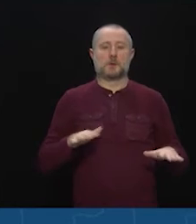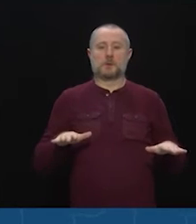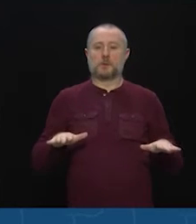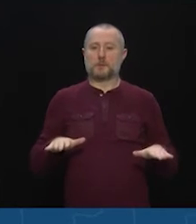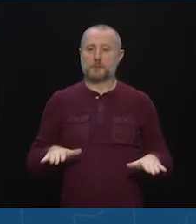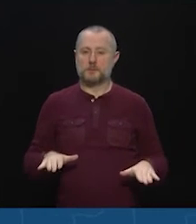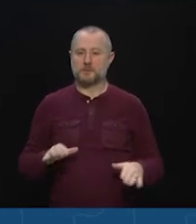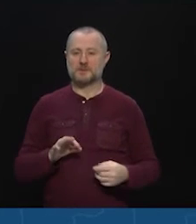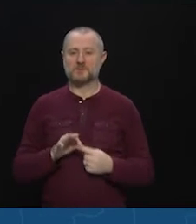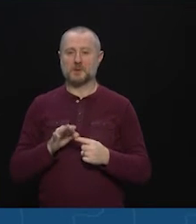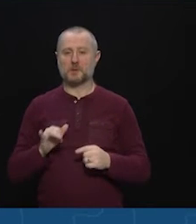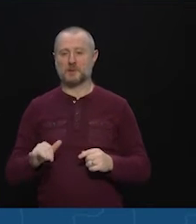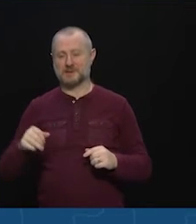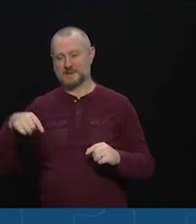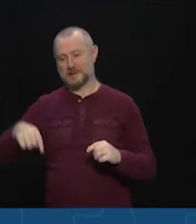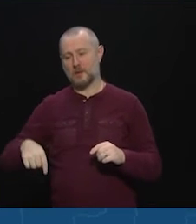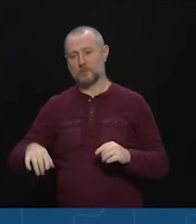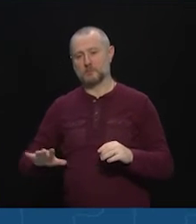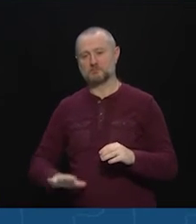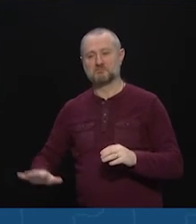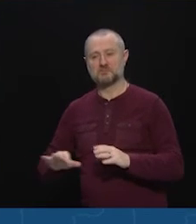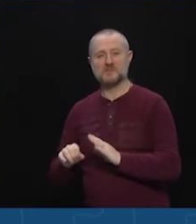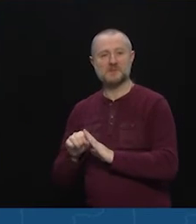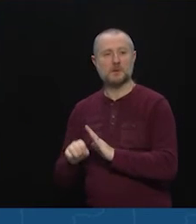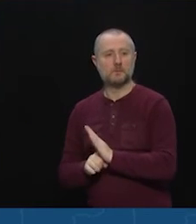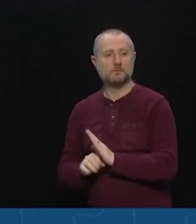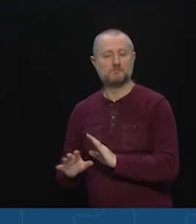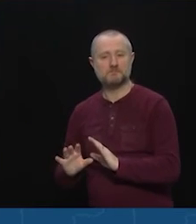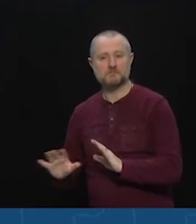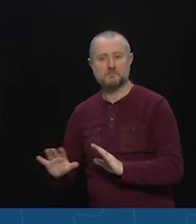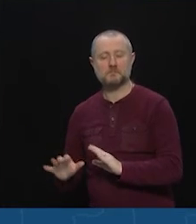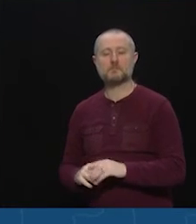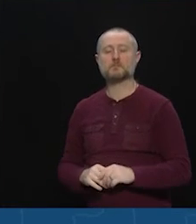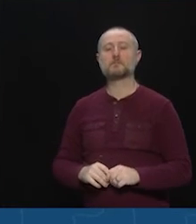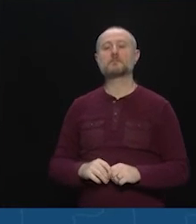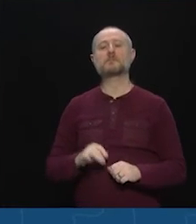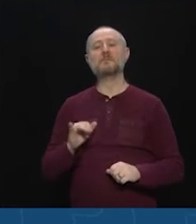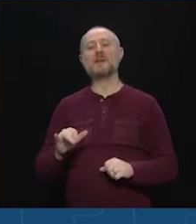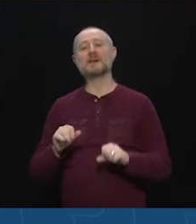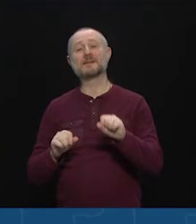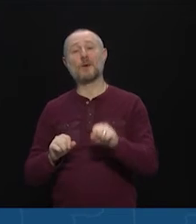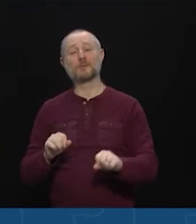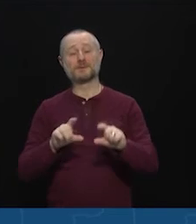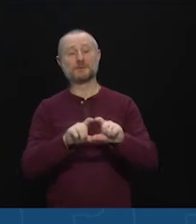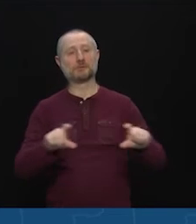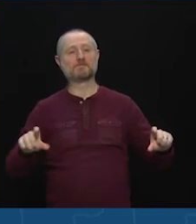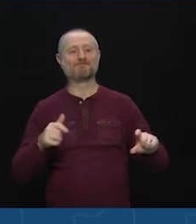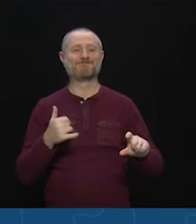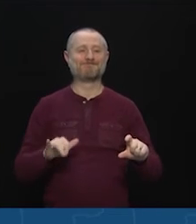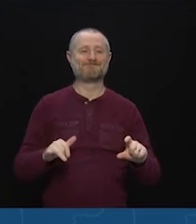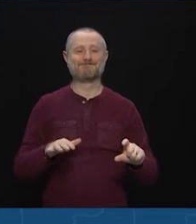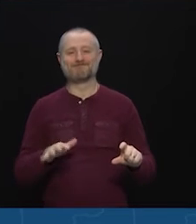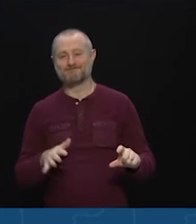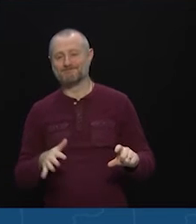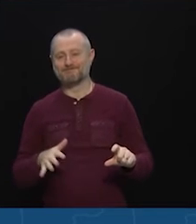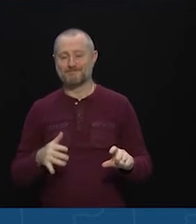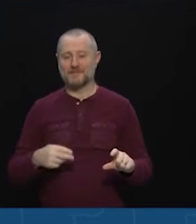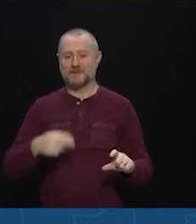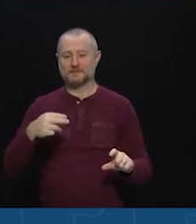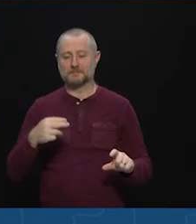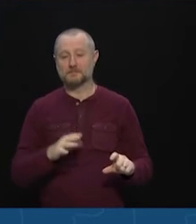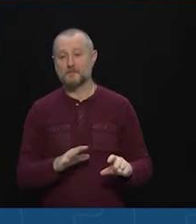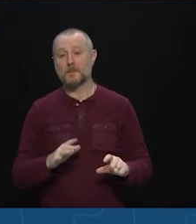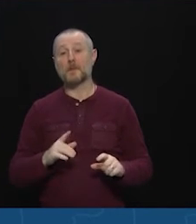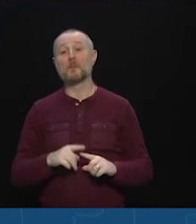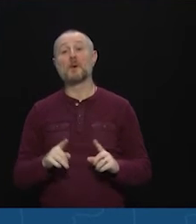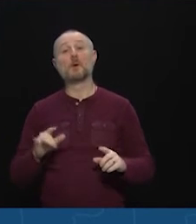Just help everybody to hang on. Other than the southern tier, there's still a little spike there. But and also, you know, I've mentioned this early on.